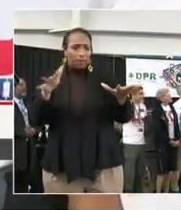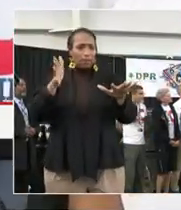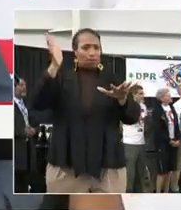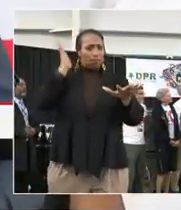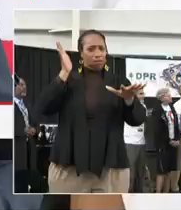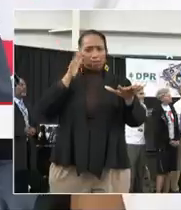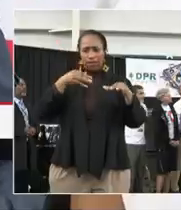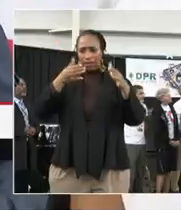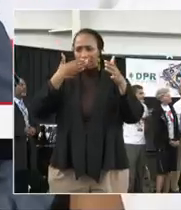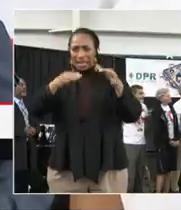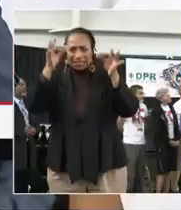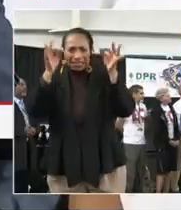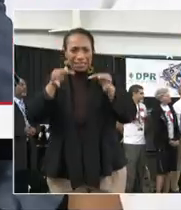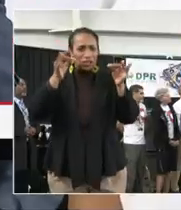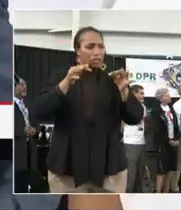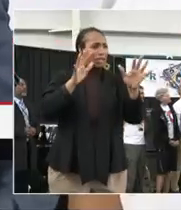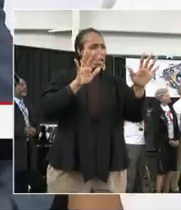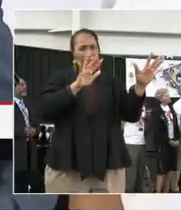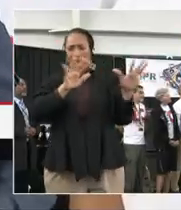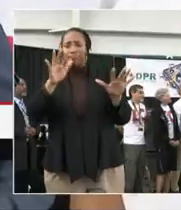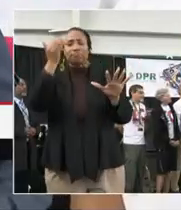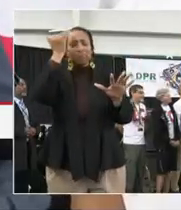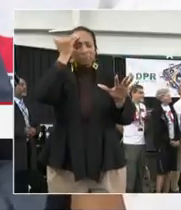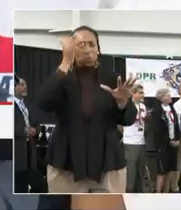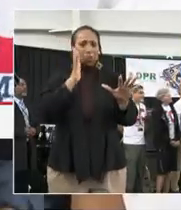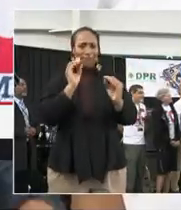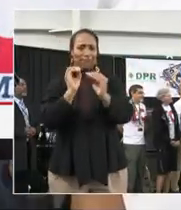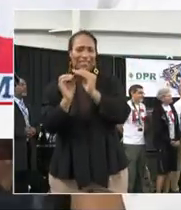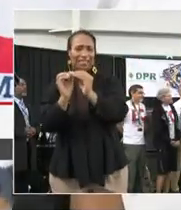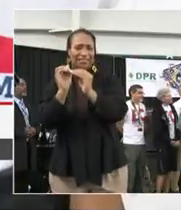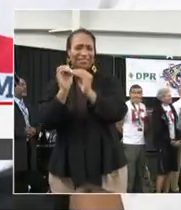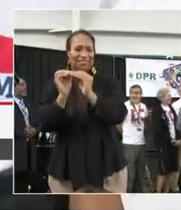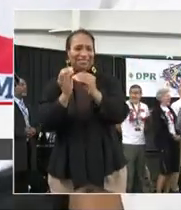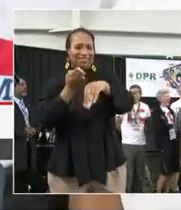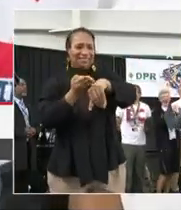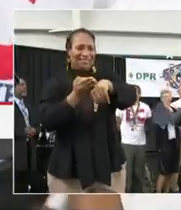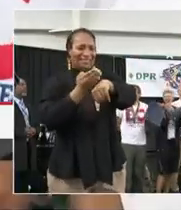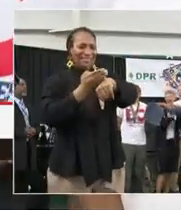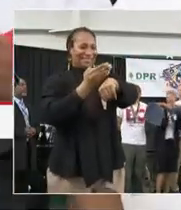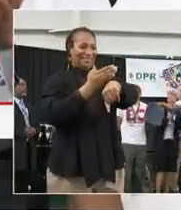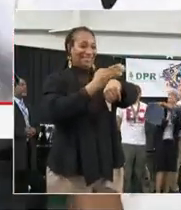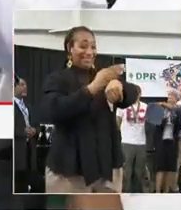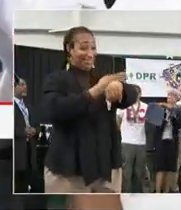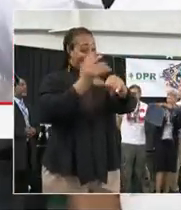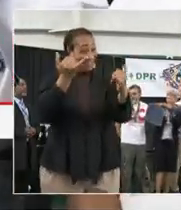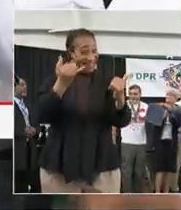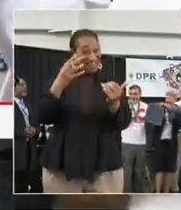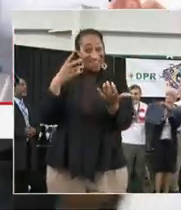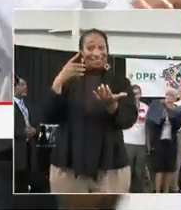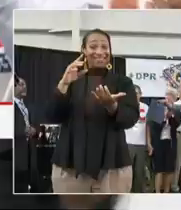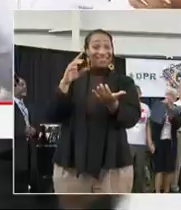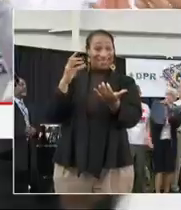get it right this year, and the Washington Commanders are coming home.